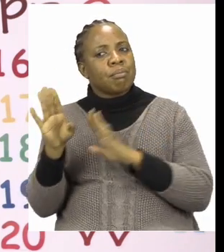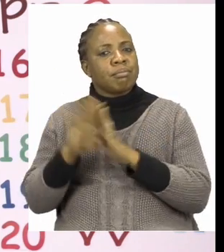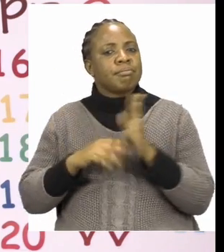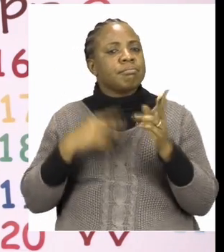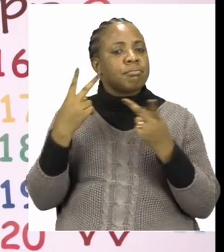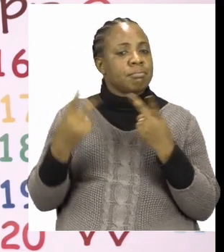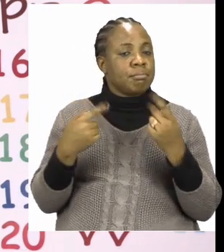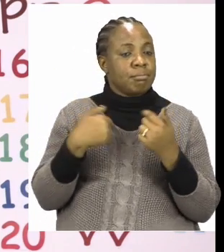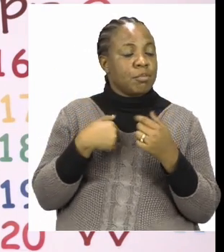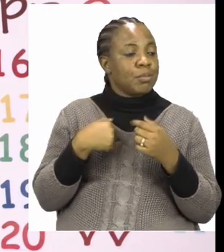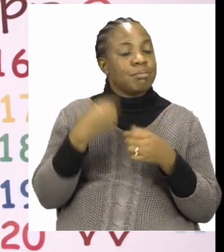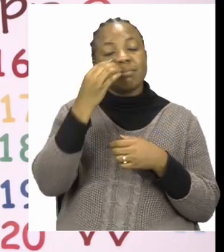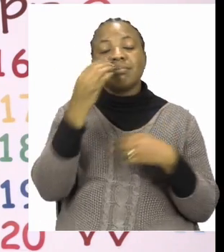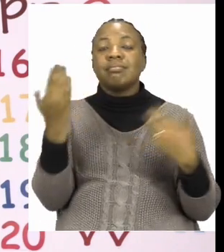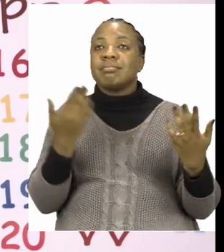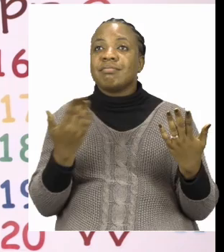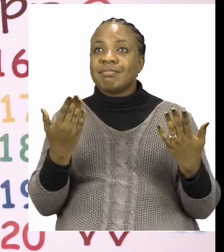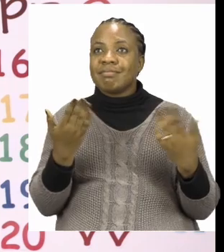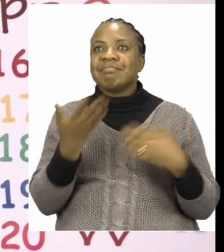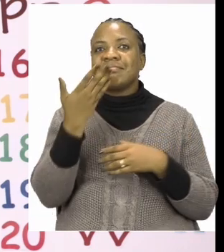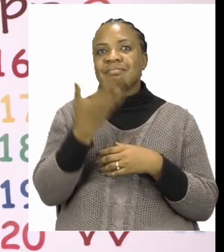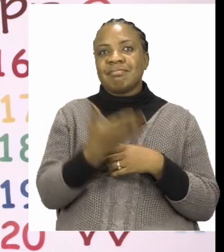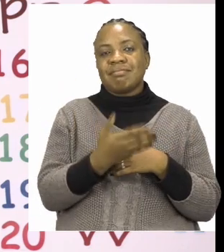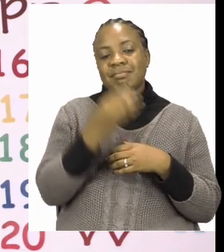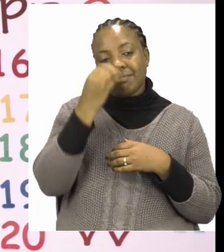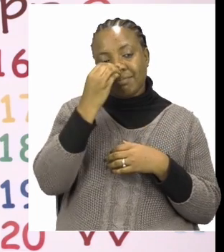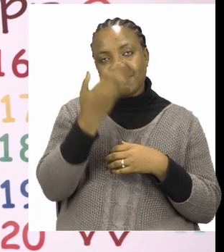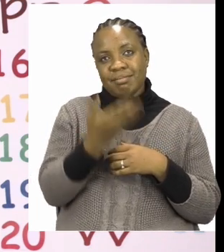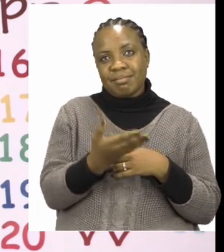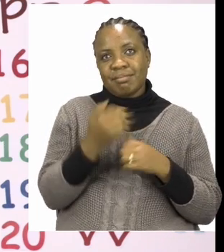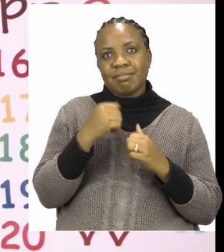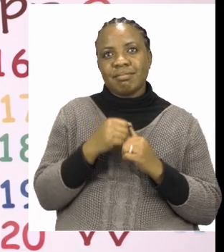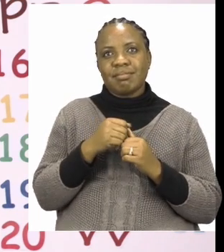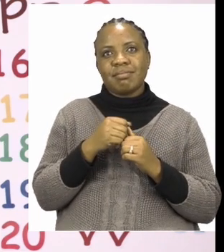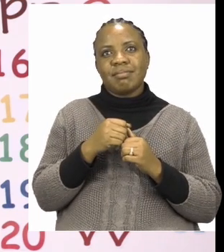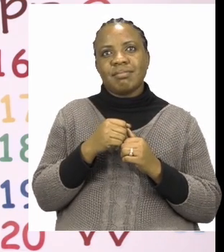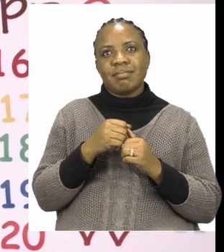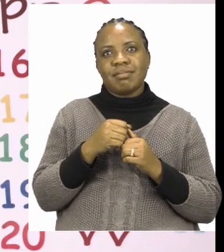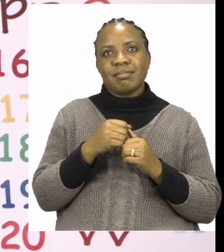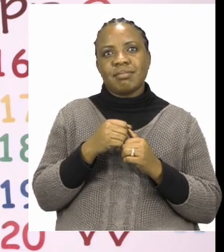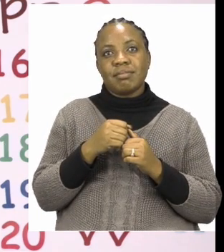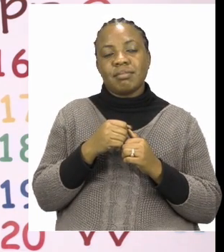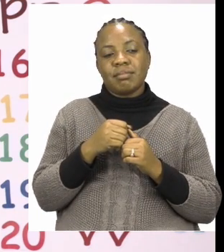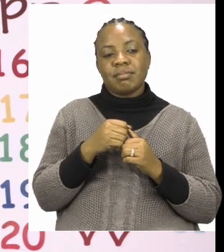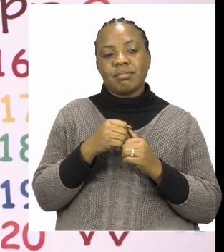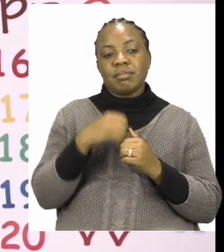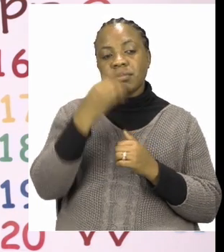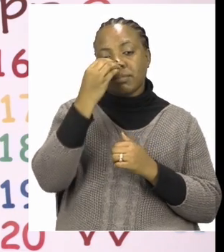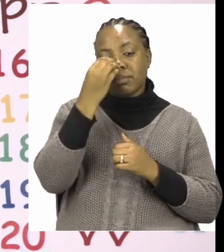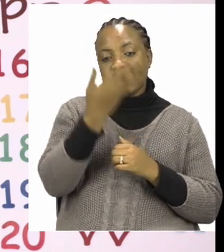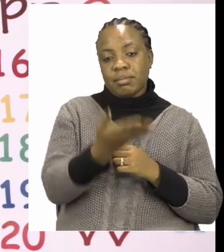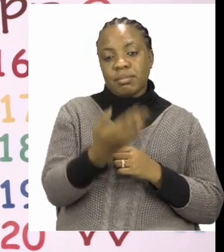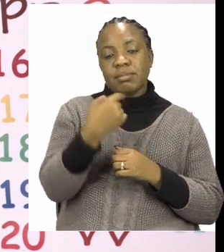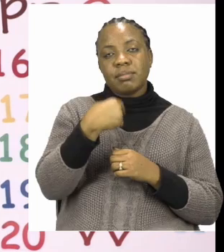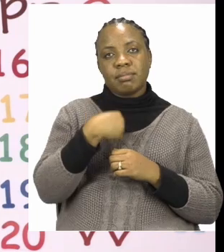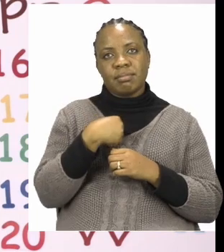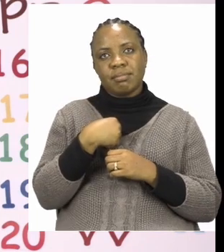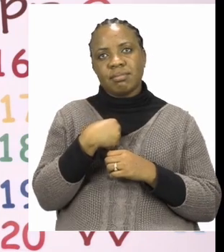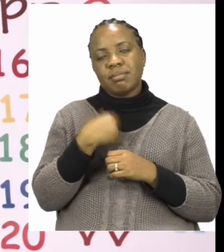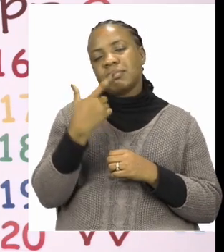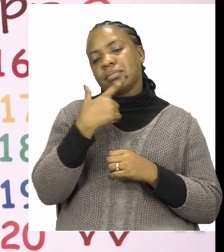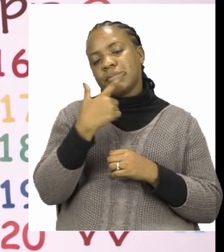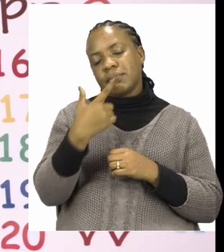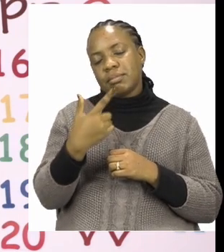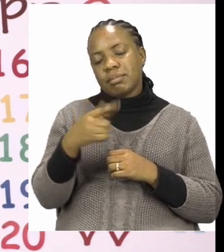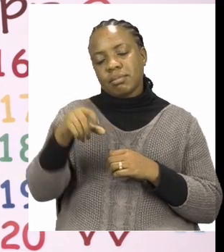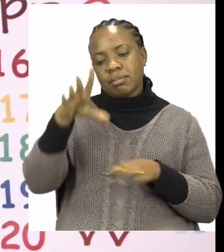you? Oh, there you are, Zashi. So, from Zashi and I, we would like to say